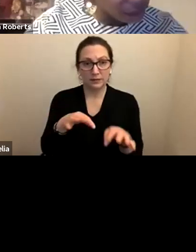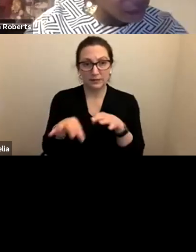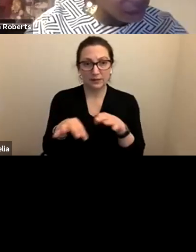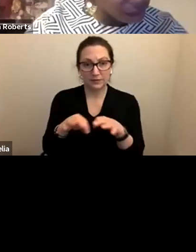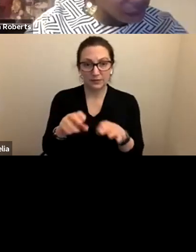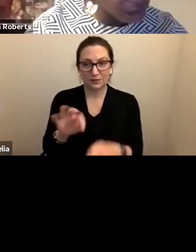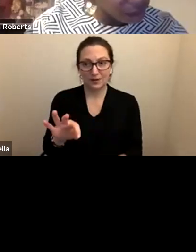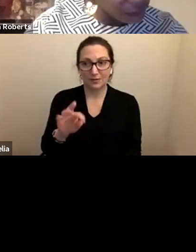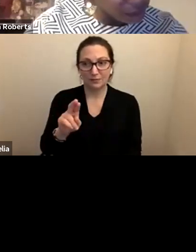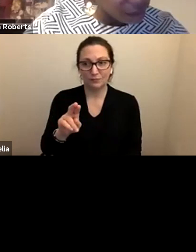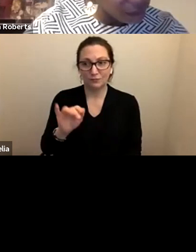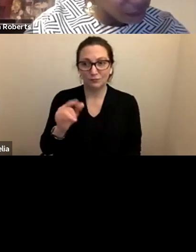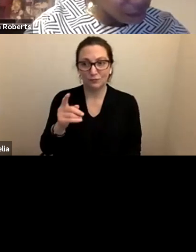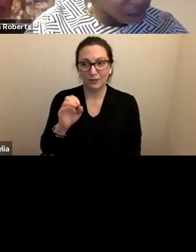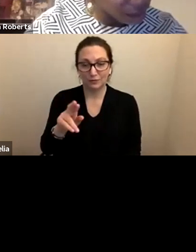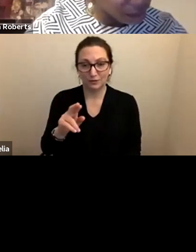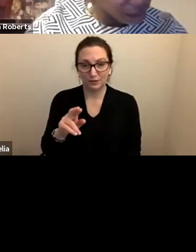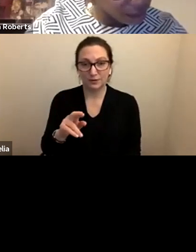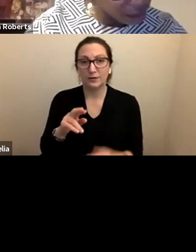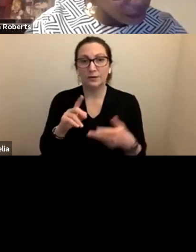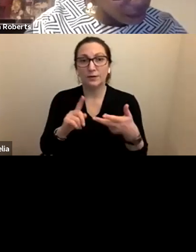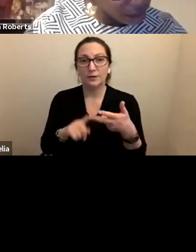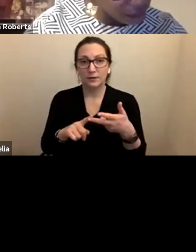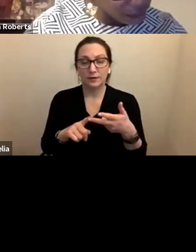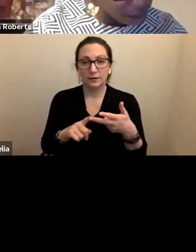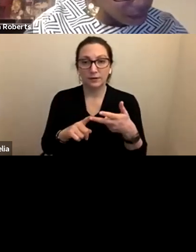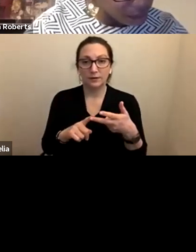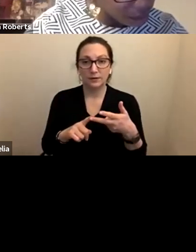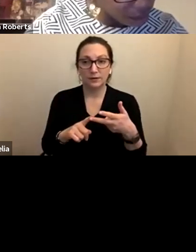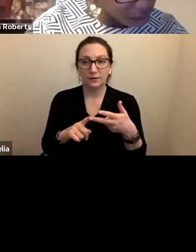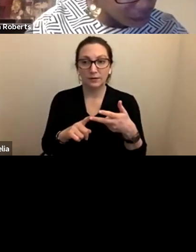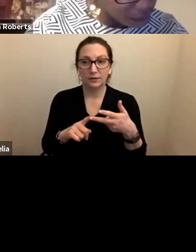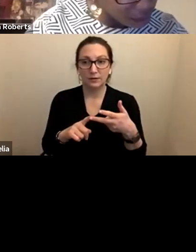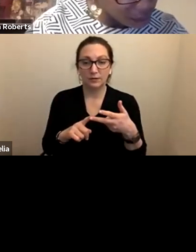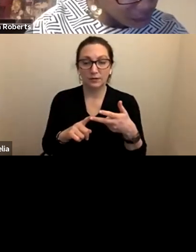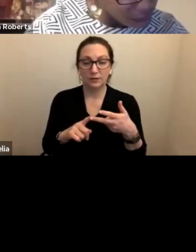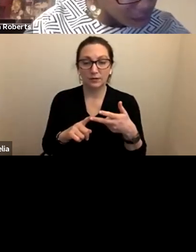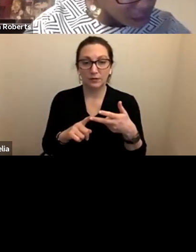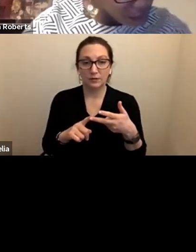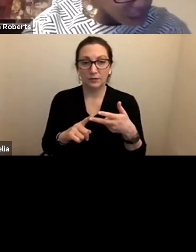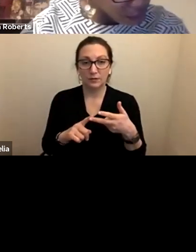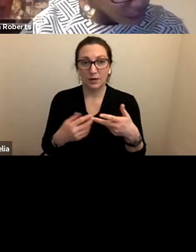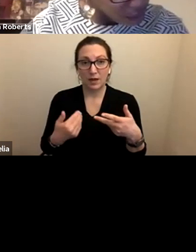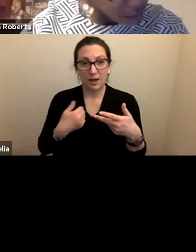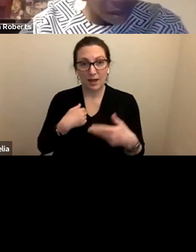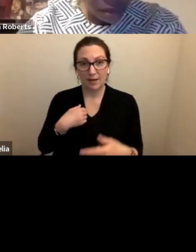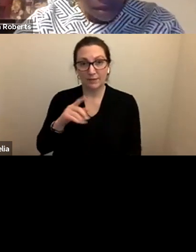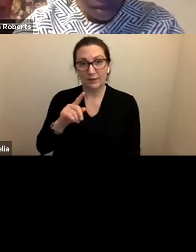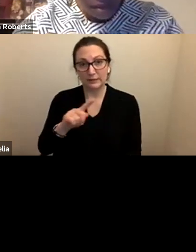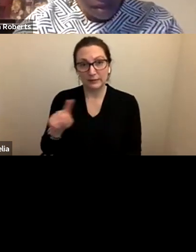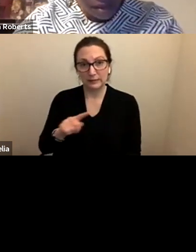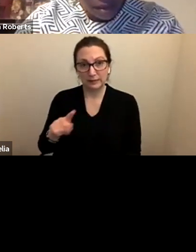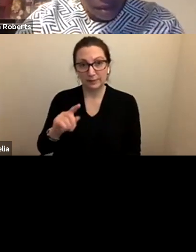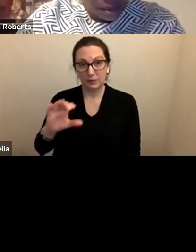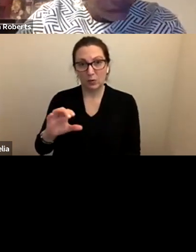rigor? And third, do we have the zip code slides from